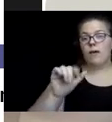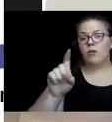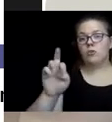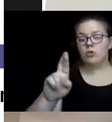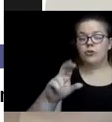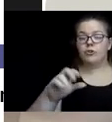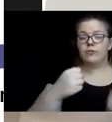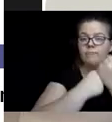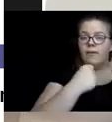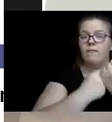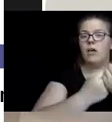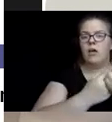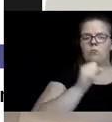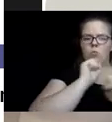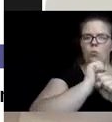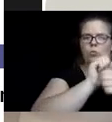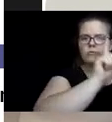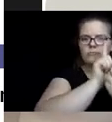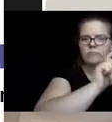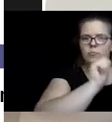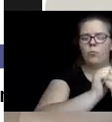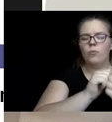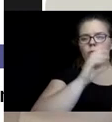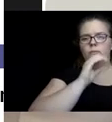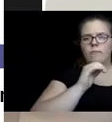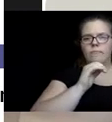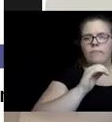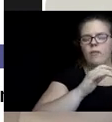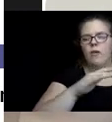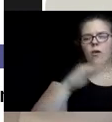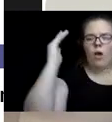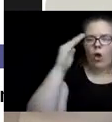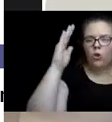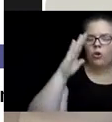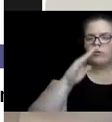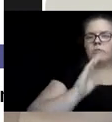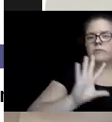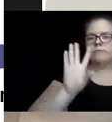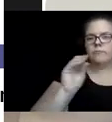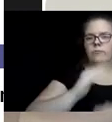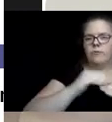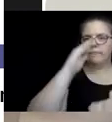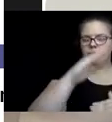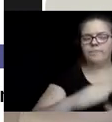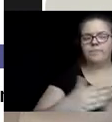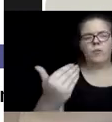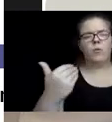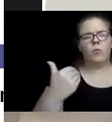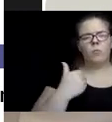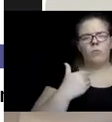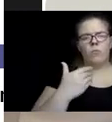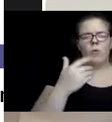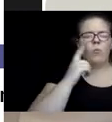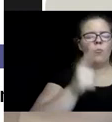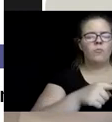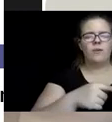one-on-one with adults over the age of 50. What we found is there are very different needs and supports that are often